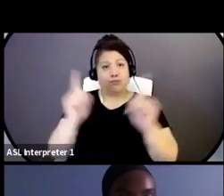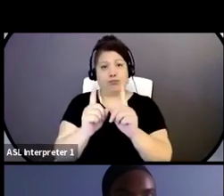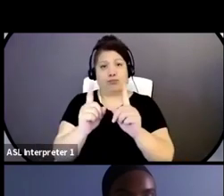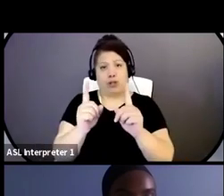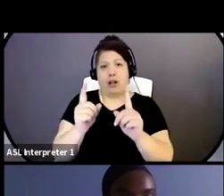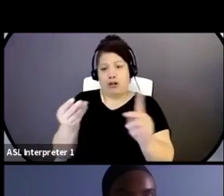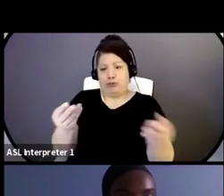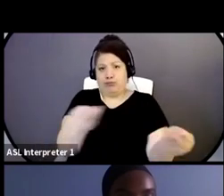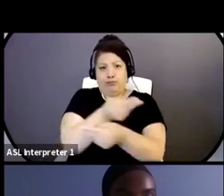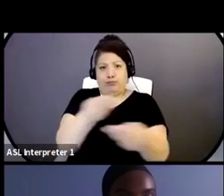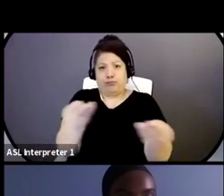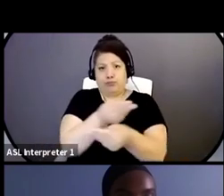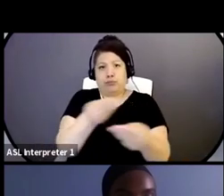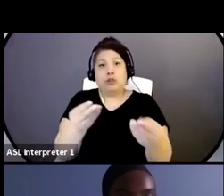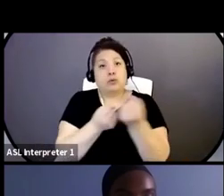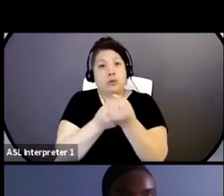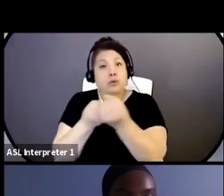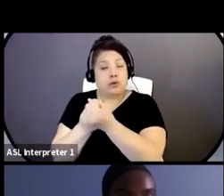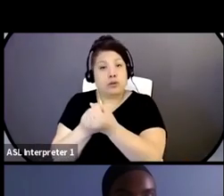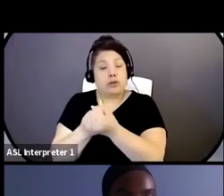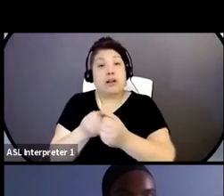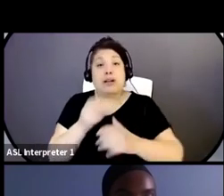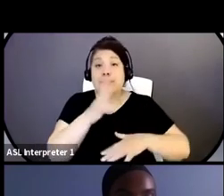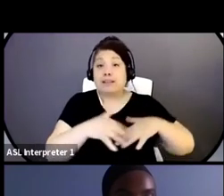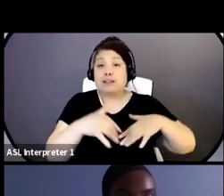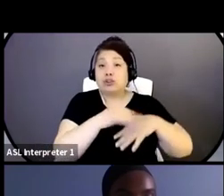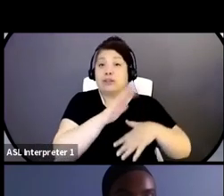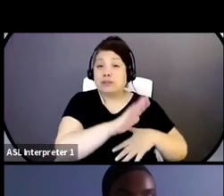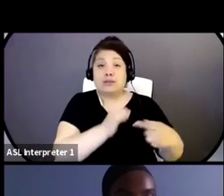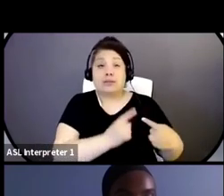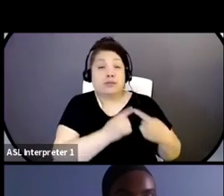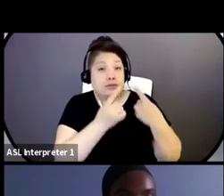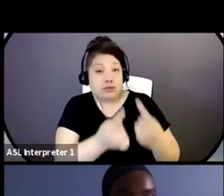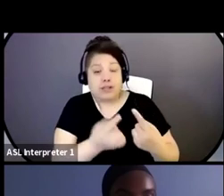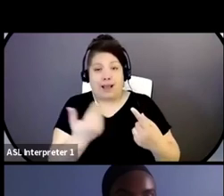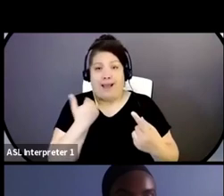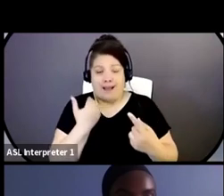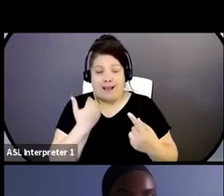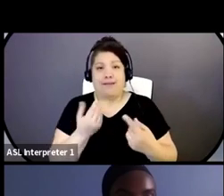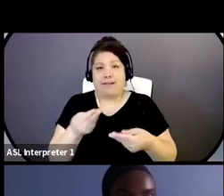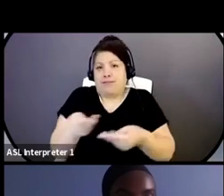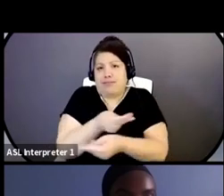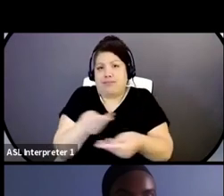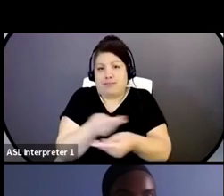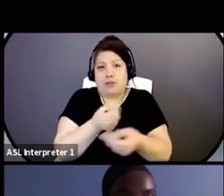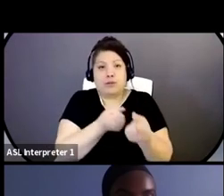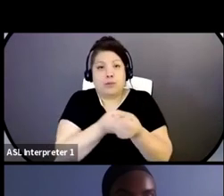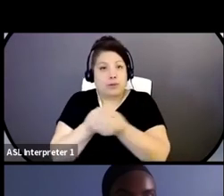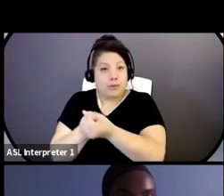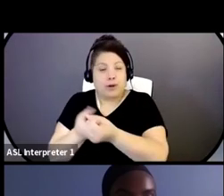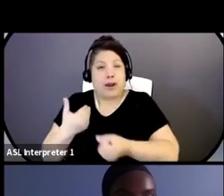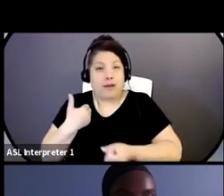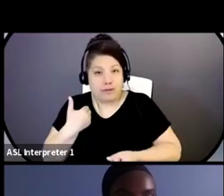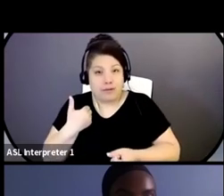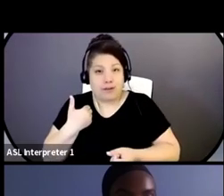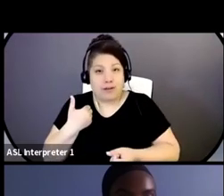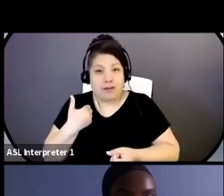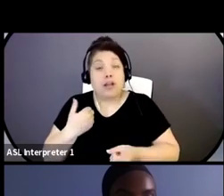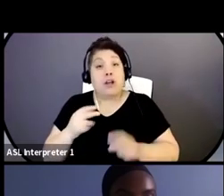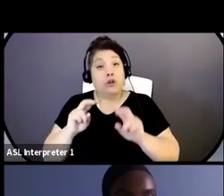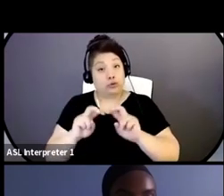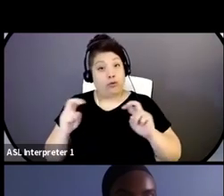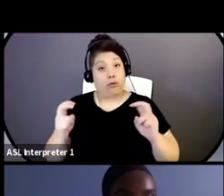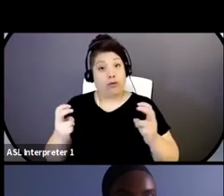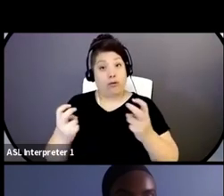been doing peer-to-peer support since we've lived on these lands. It's just natural, like a circle. A circle is peer-to-peer